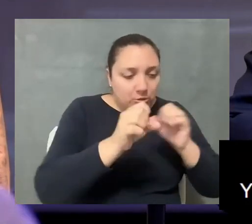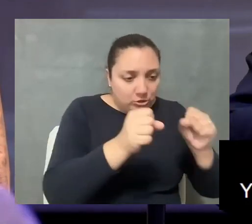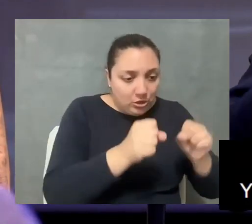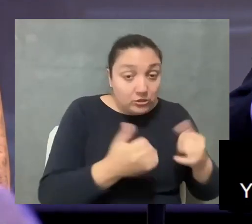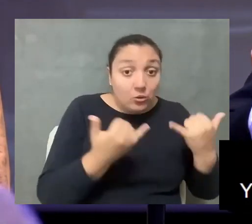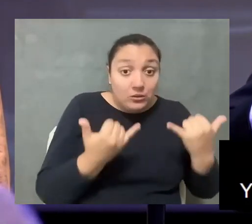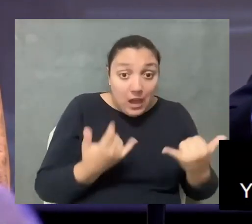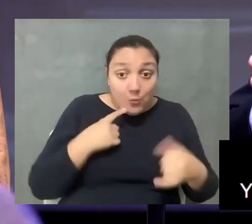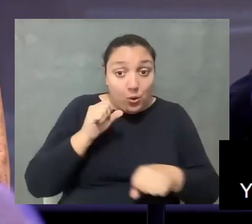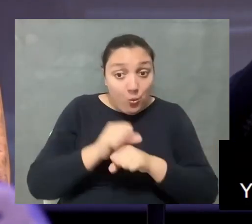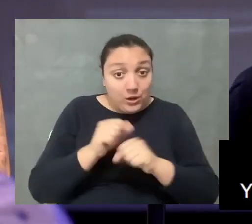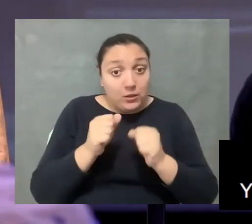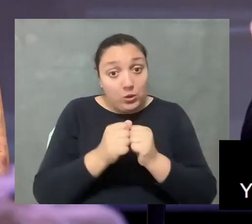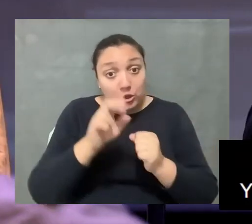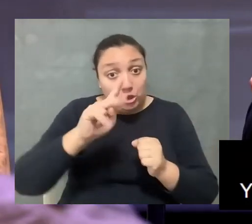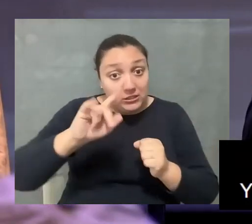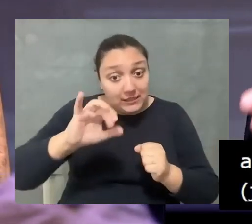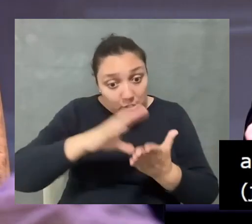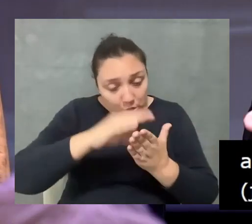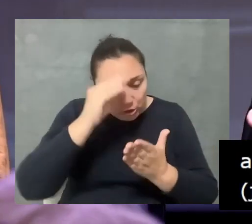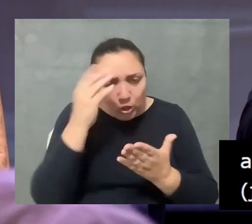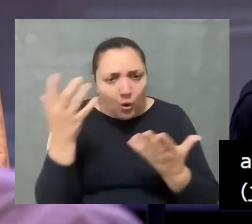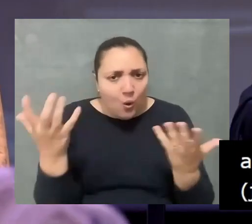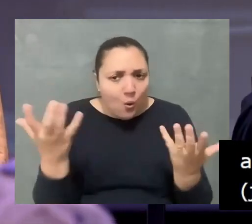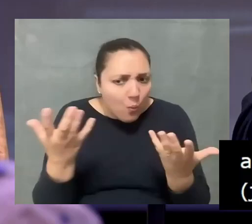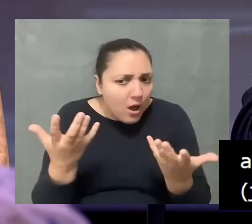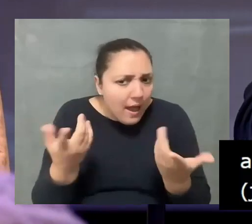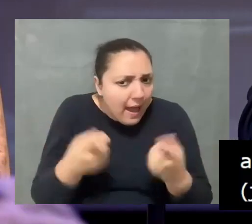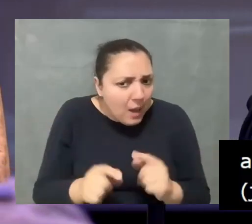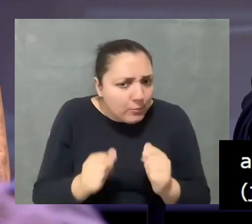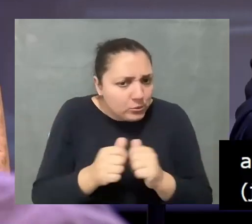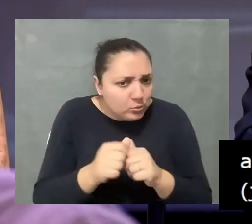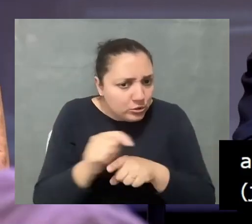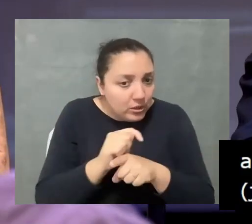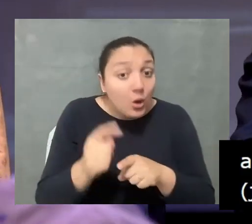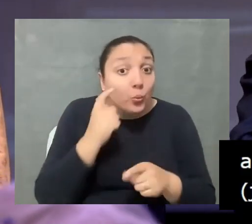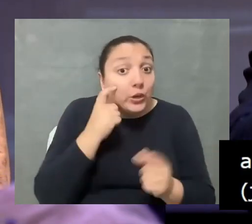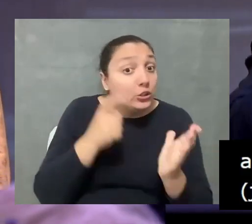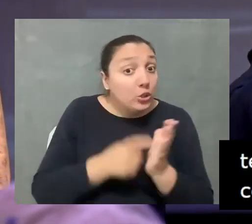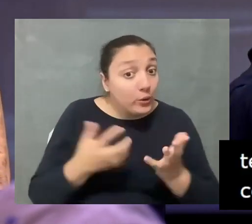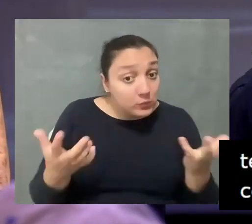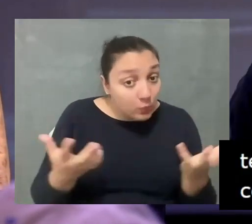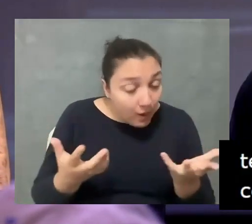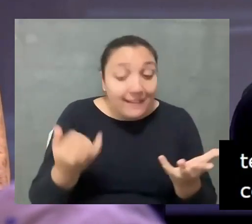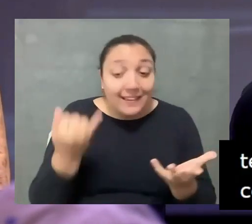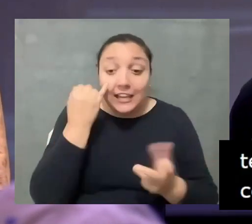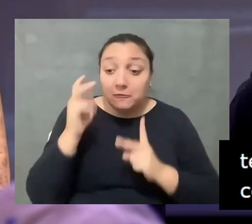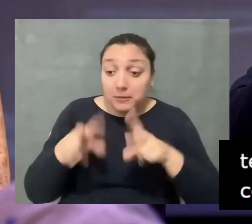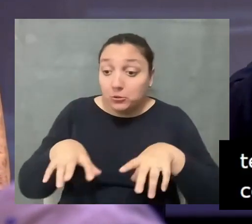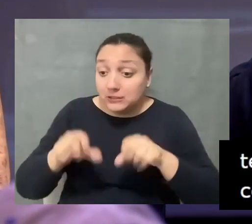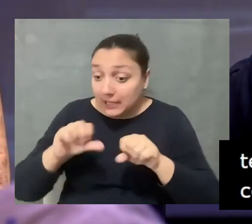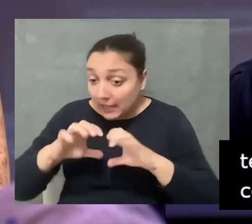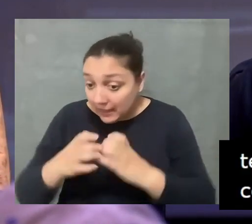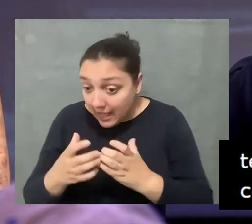the city to learn what comes of these trainings. We found that if people take a class and they get